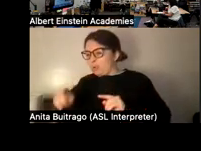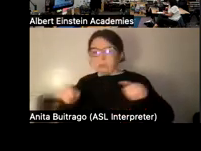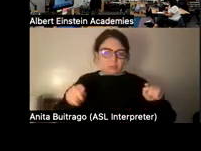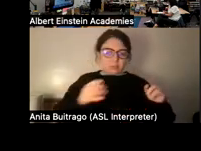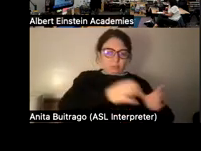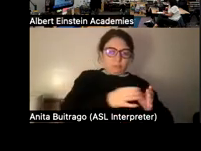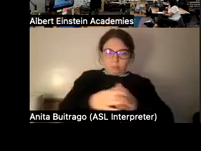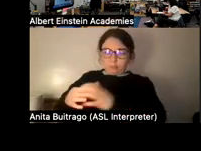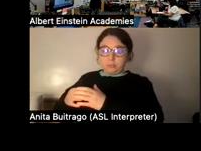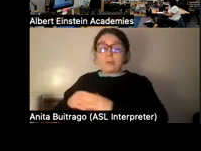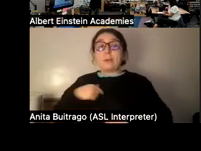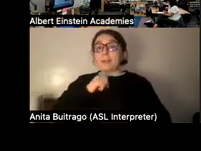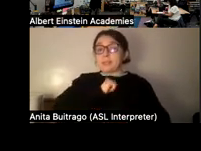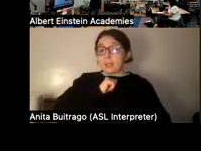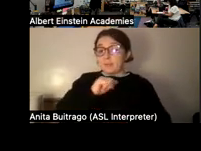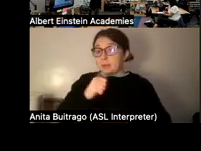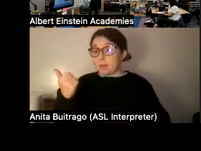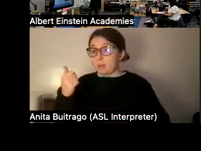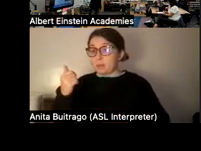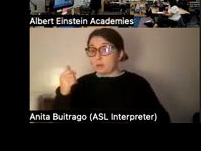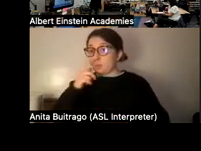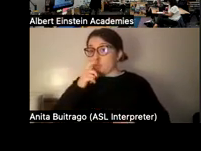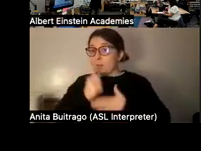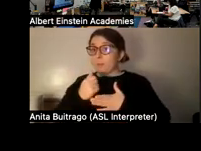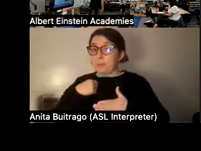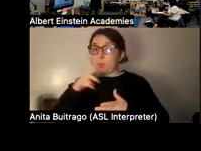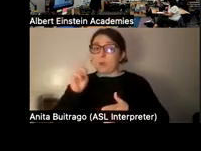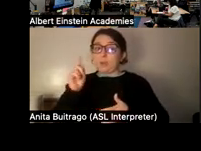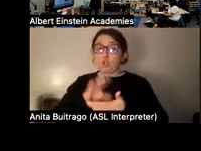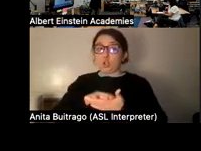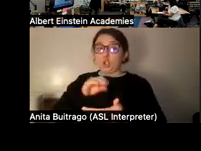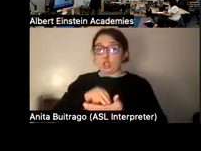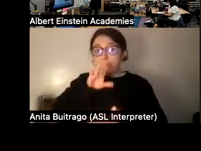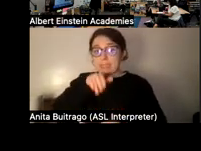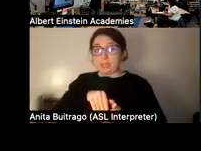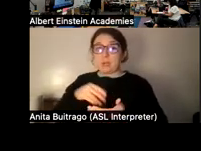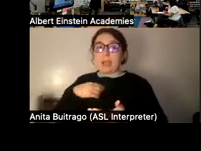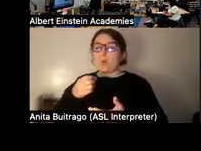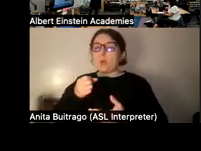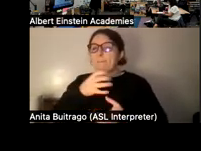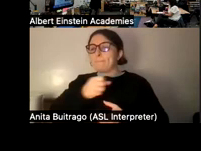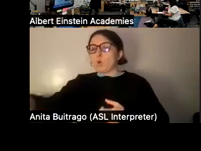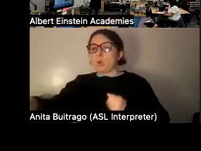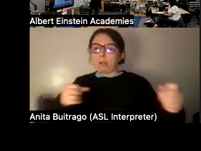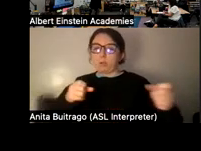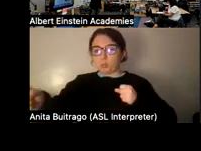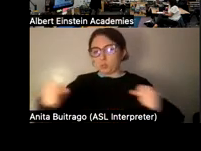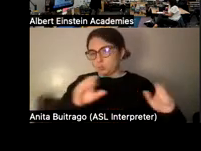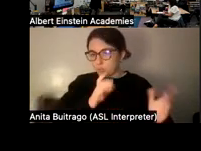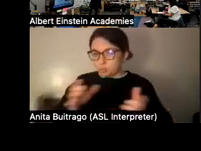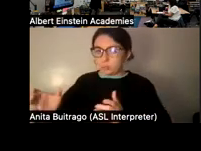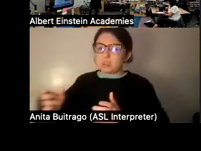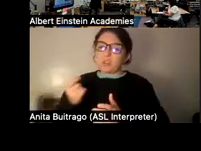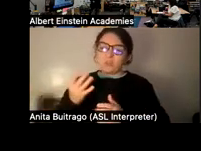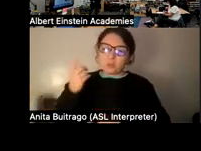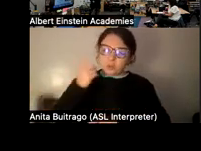people that help me up in the Learning Center. So sometimes I'll pull out groups for a little while every day or a few days a week and work with them as